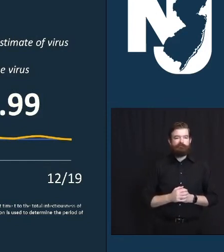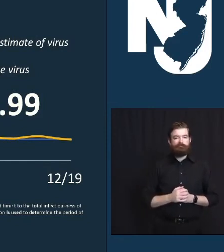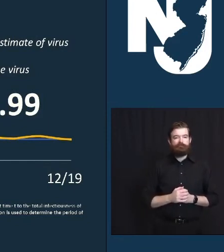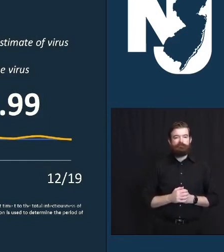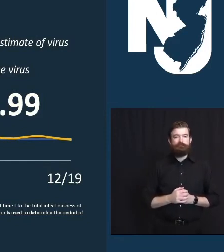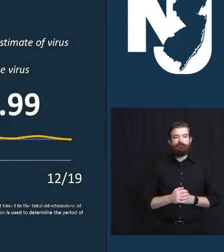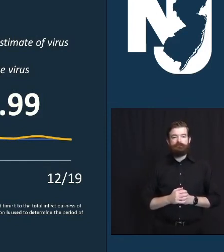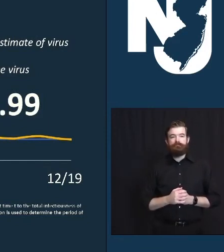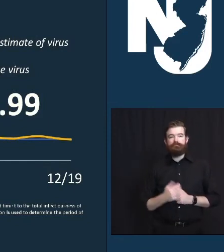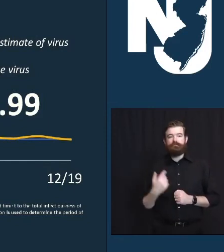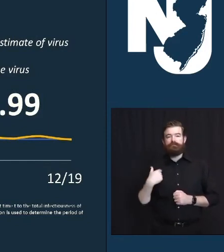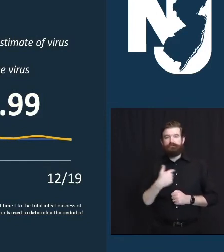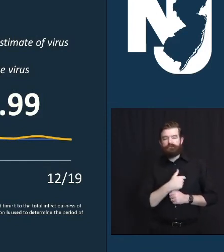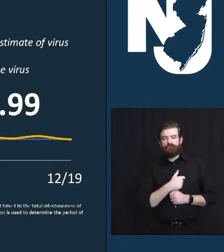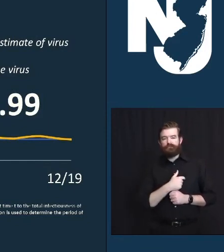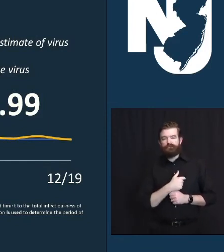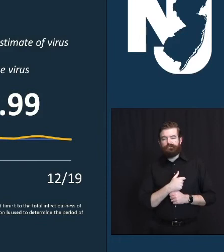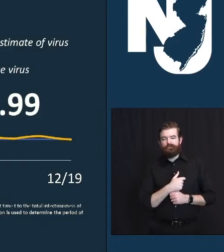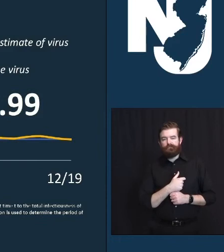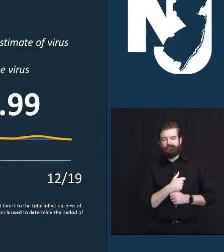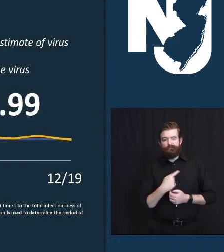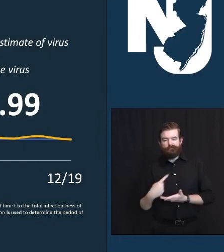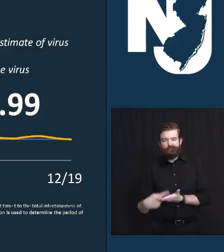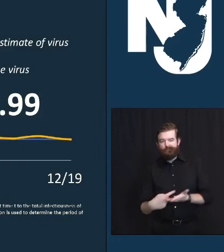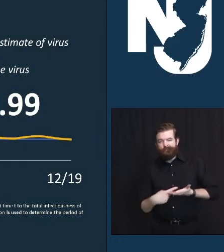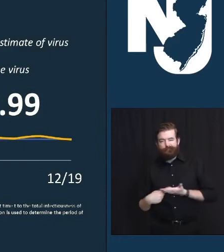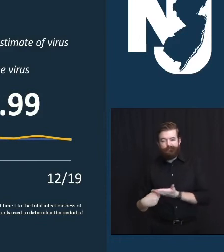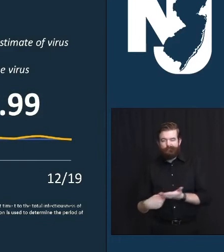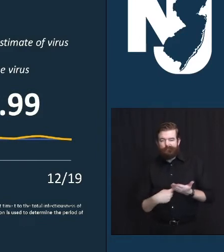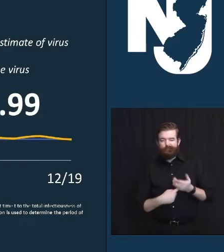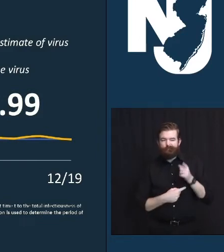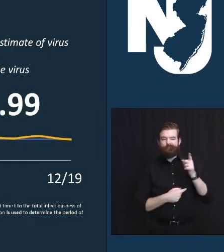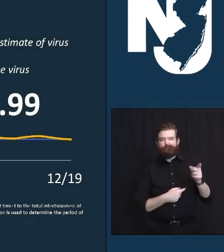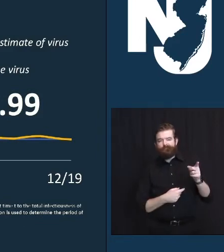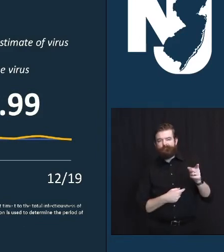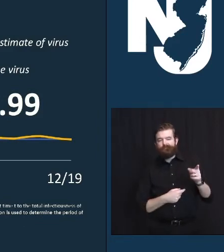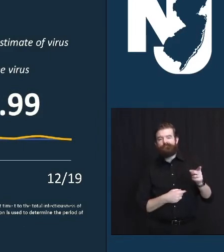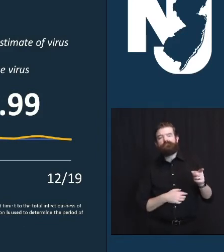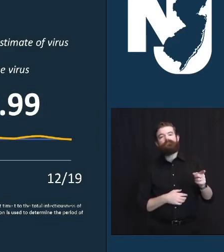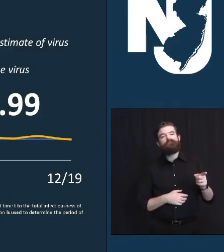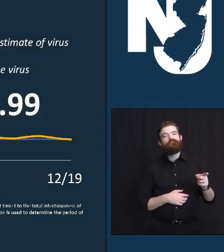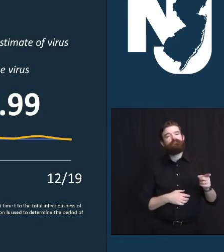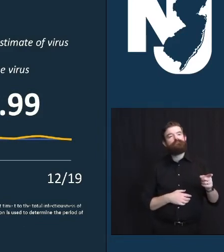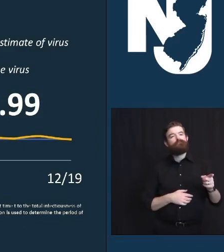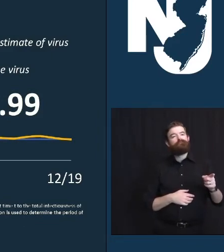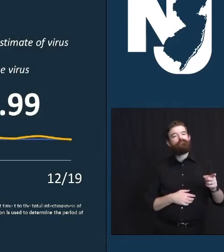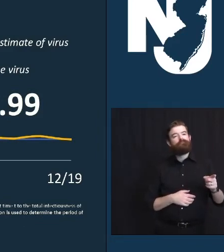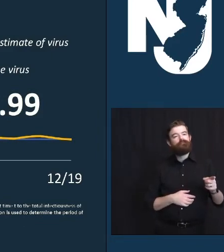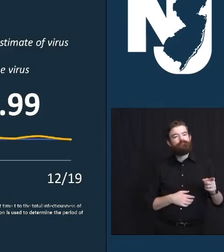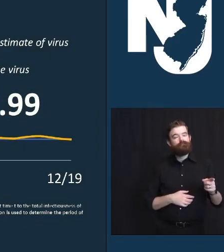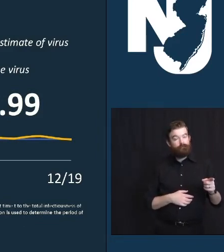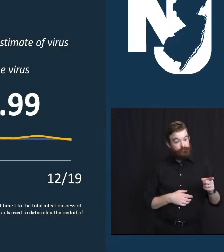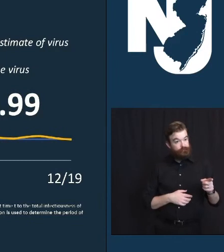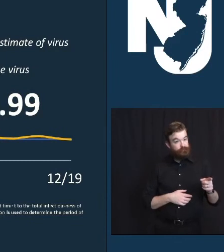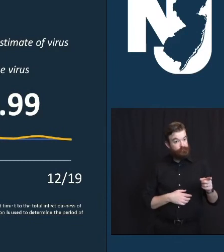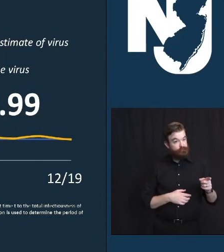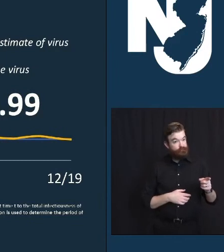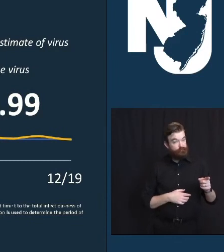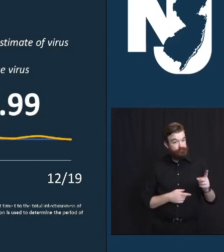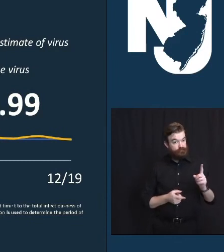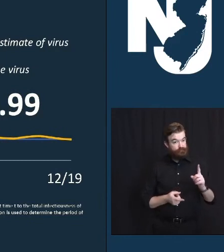hand, because this is, we're torn right now, I have to say. This is the first time in a long while, on the one hand, that RT